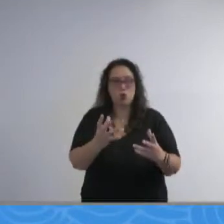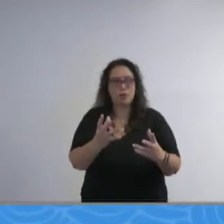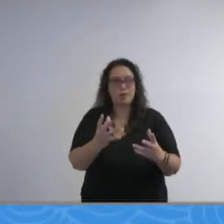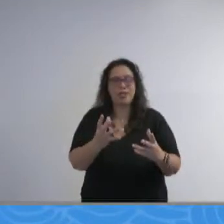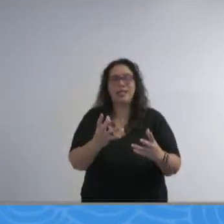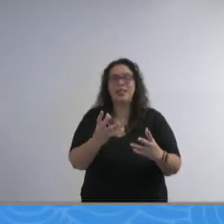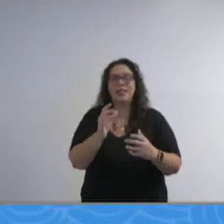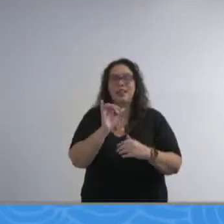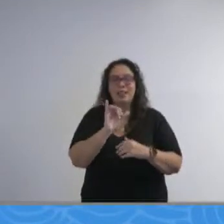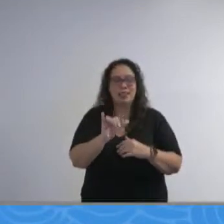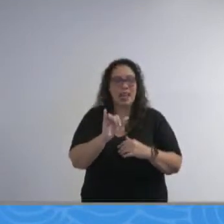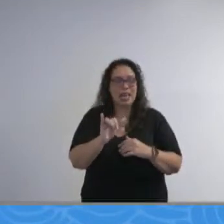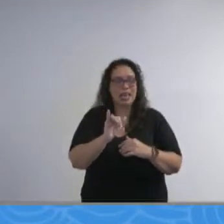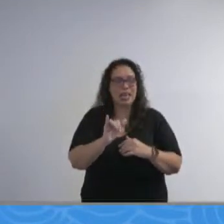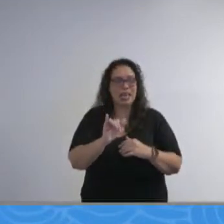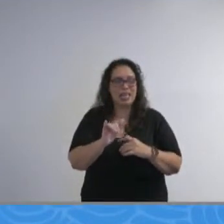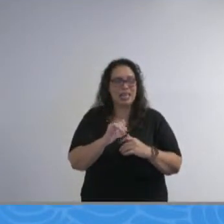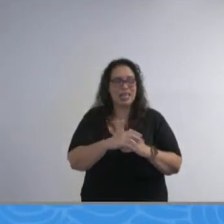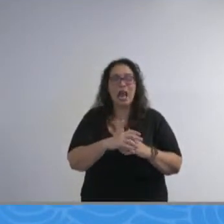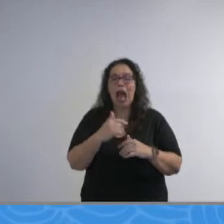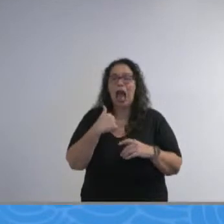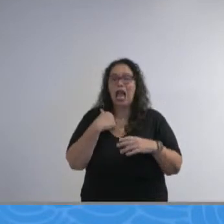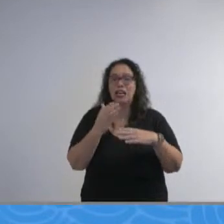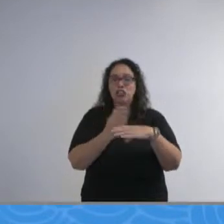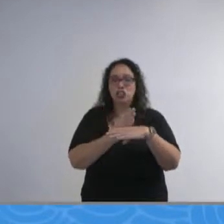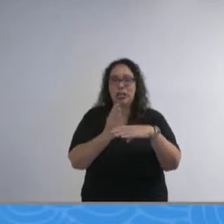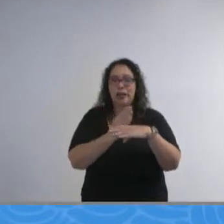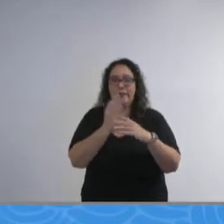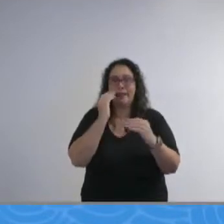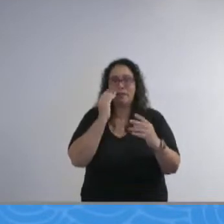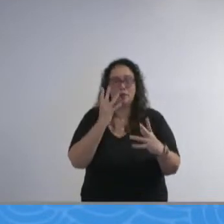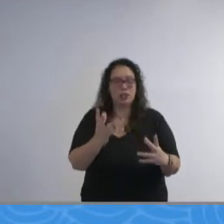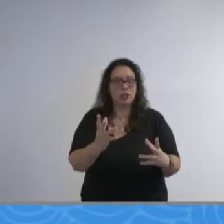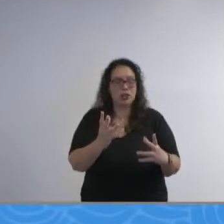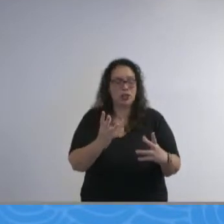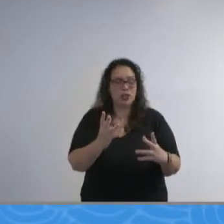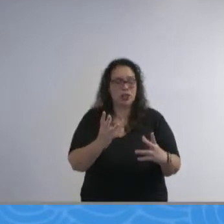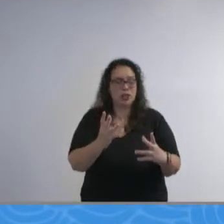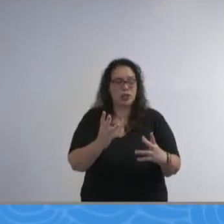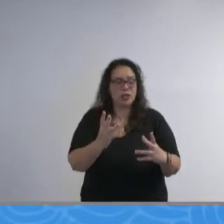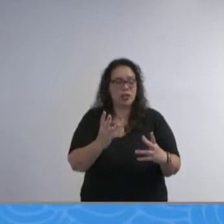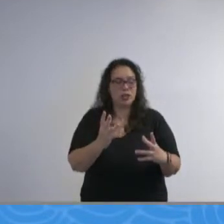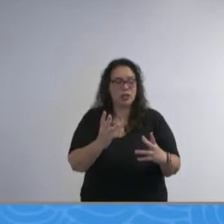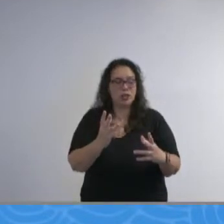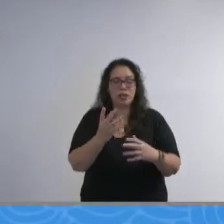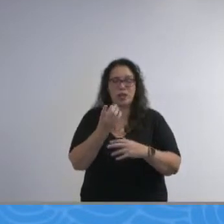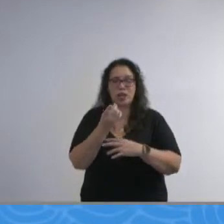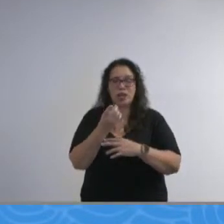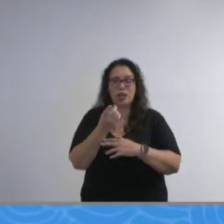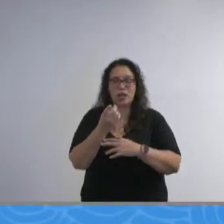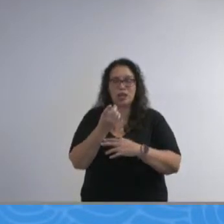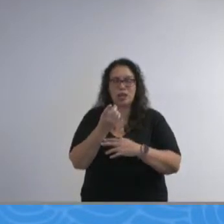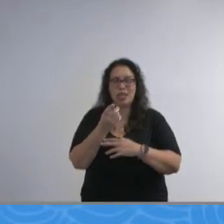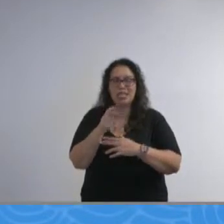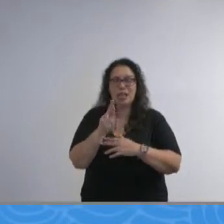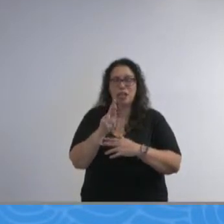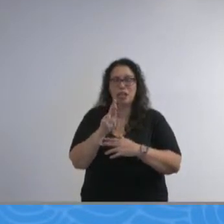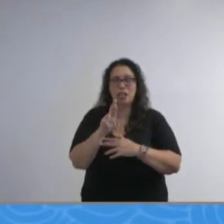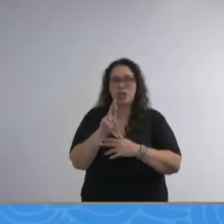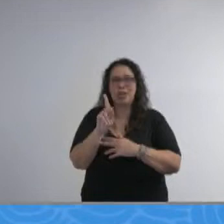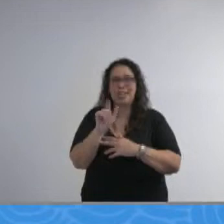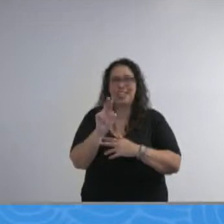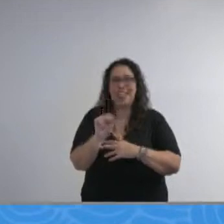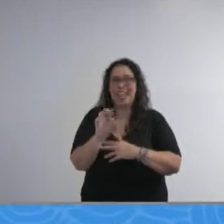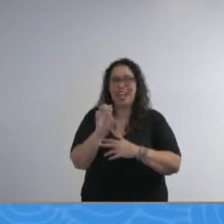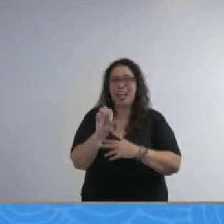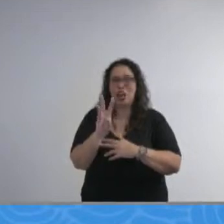in Spanish. I did actually share the information with oh my goodness, Miss Dr. Ken Owens. Did I? Okay. Yeah.